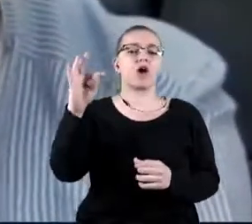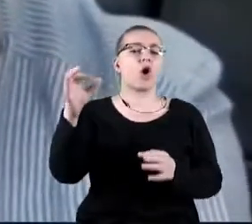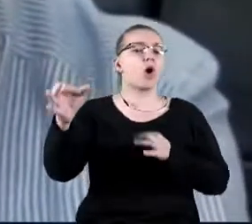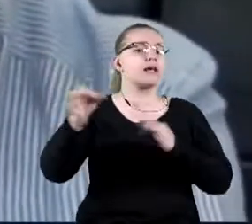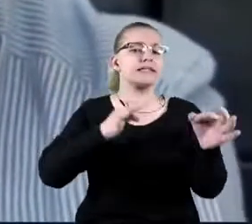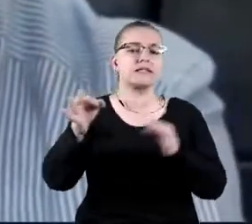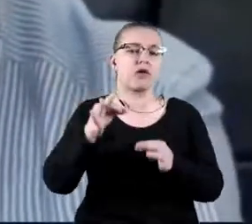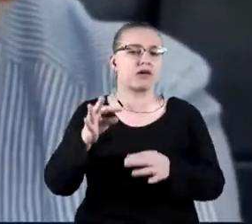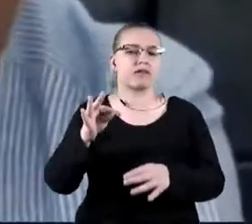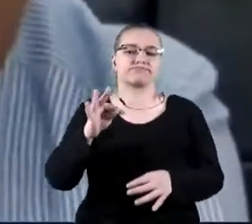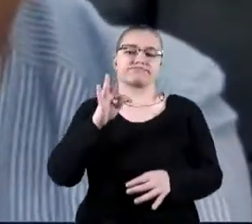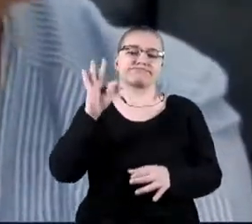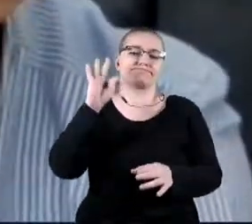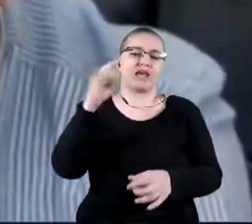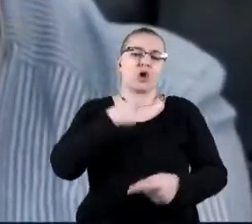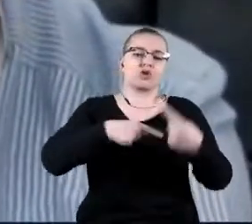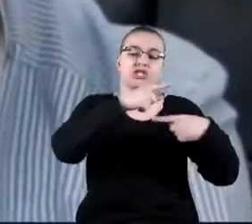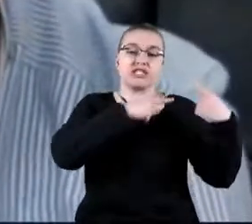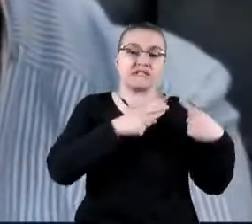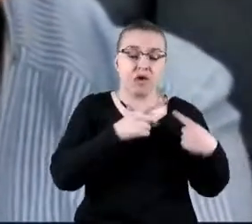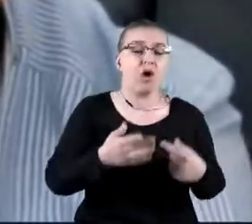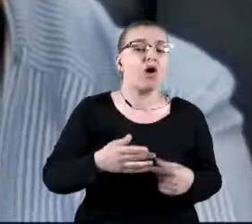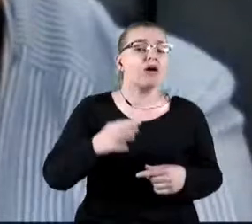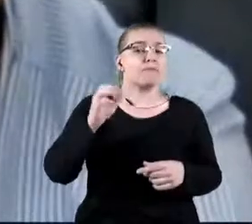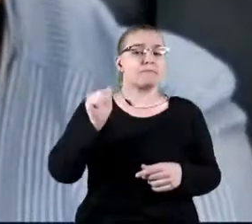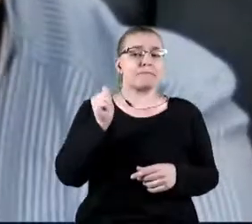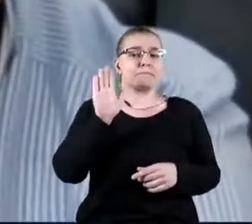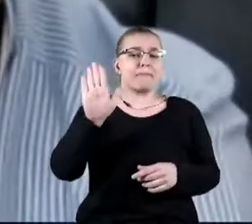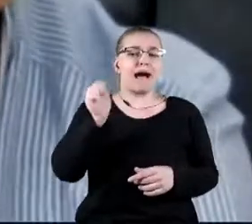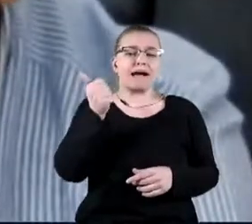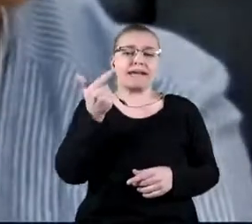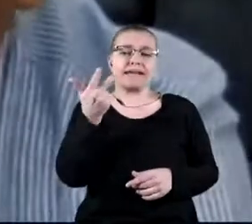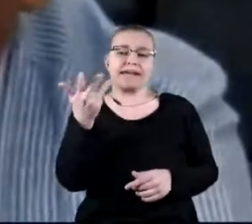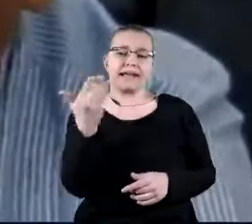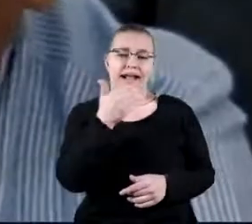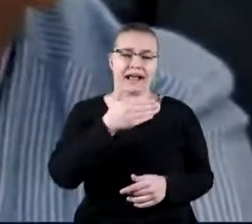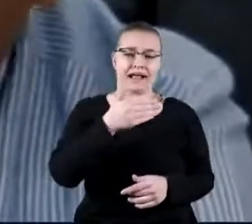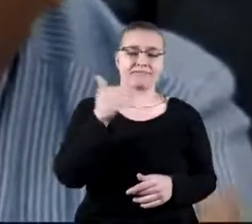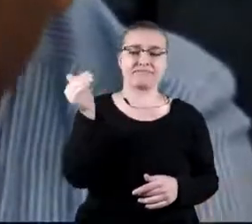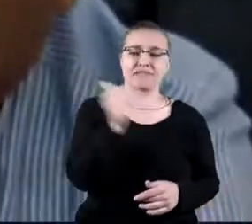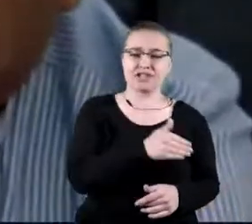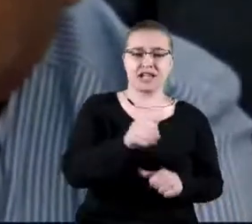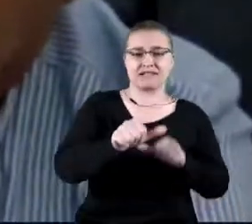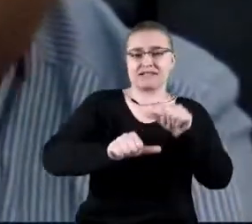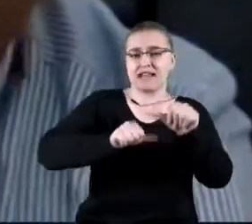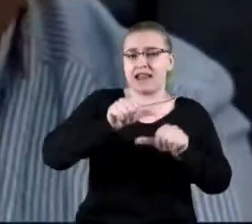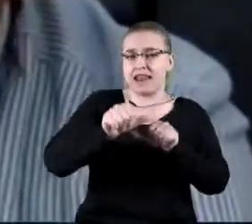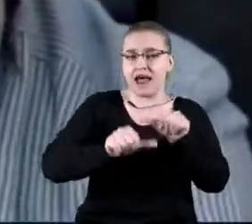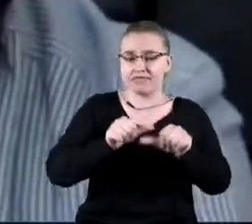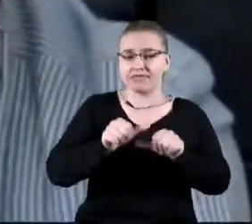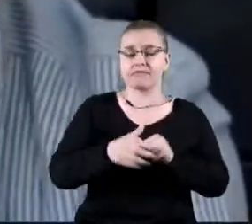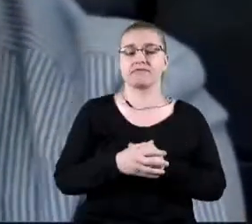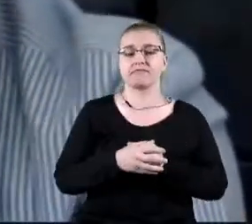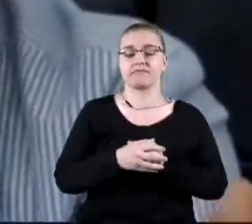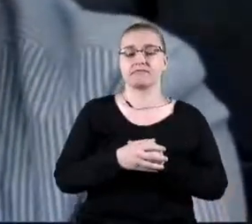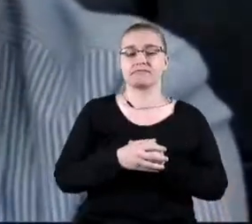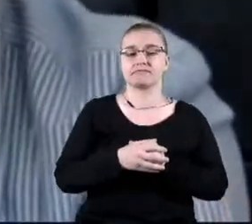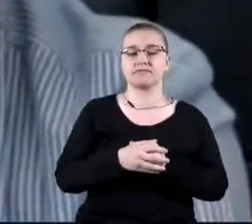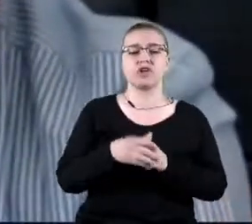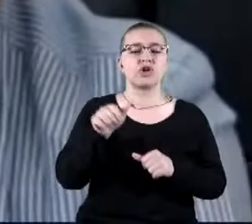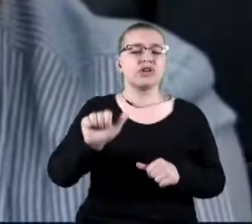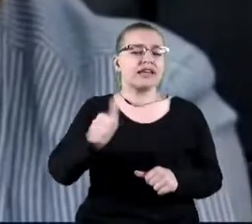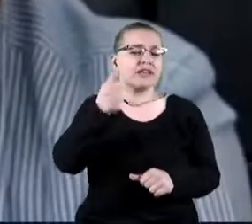due to its history, its heritage. It's a city that is several thousand years